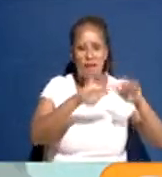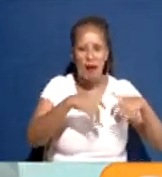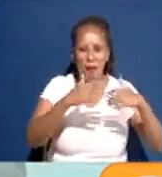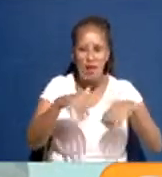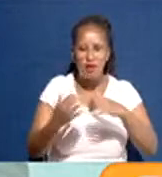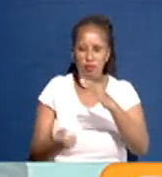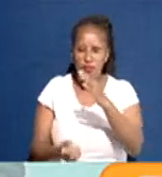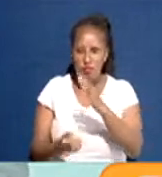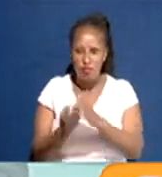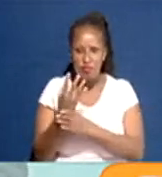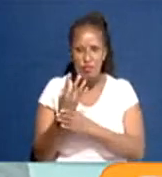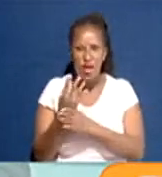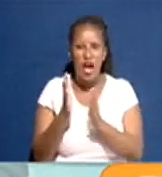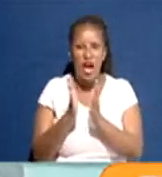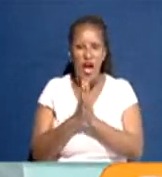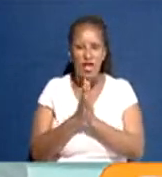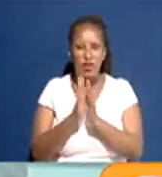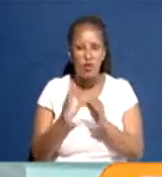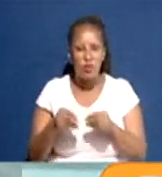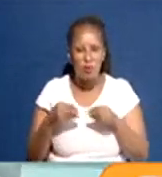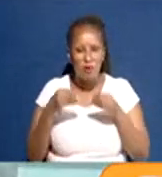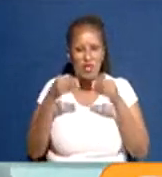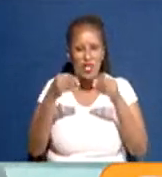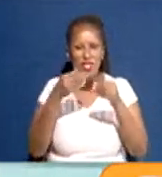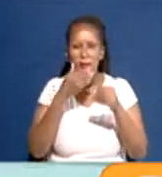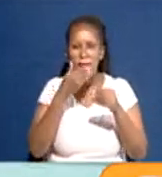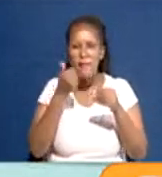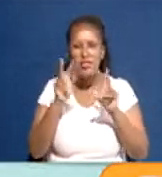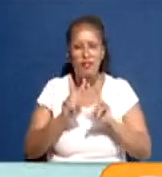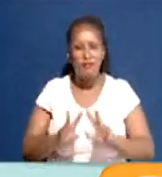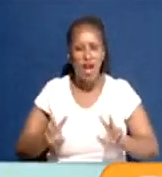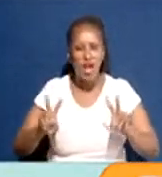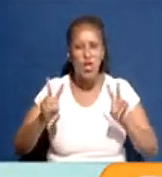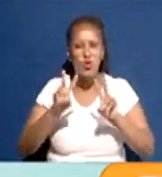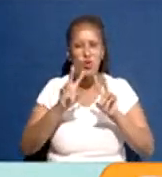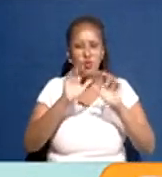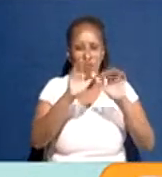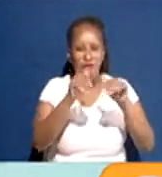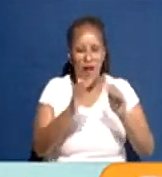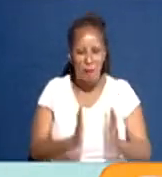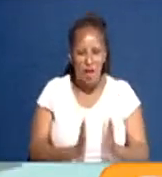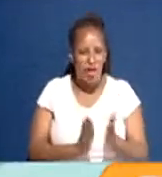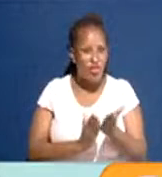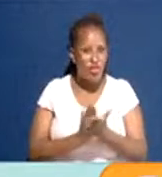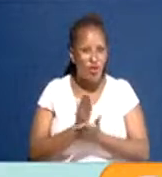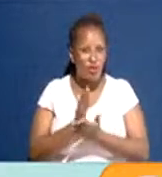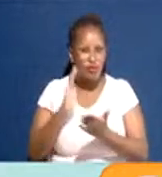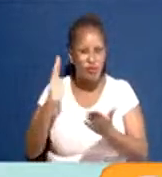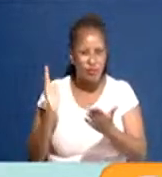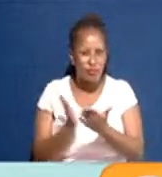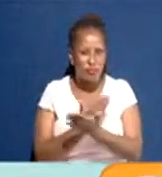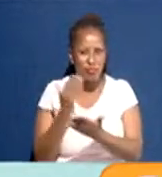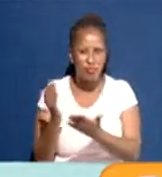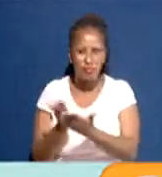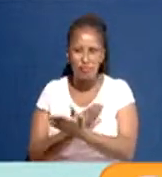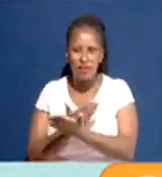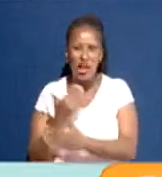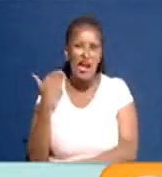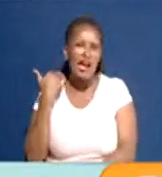produce and give real value to our farmers by eliminating